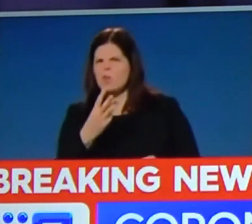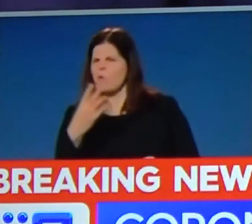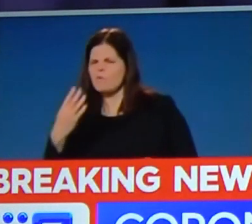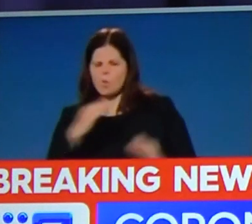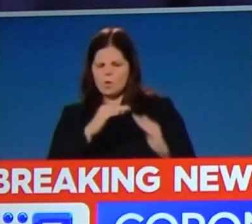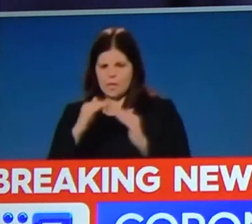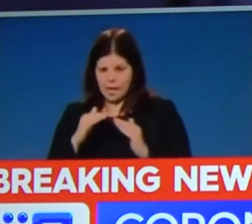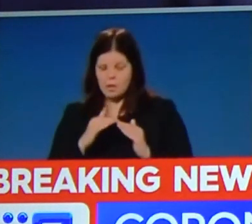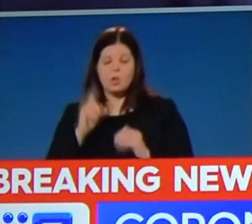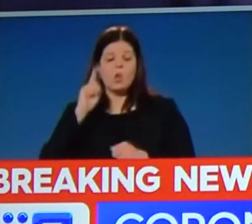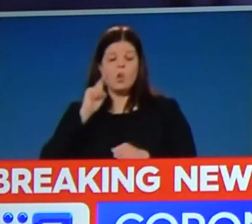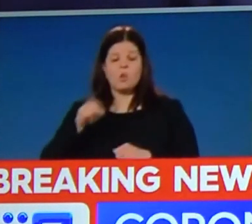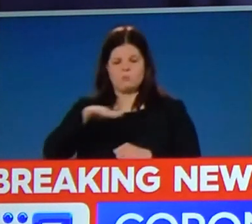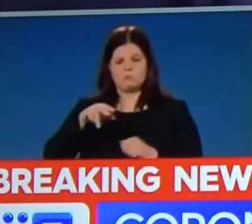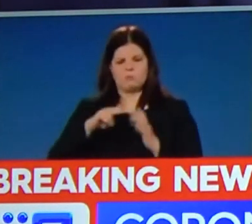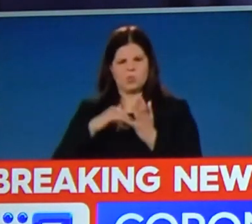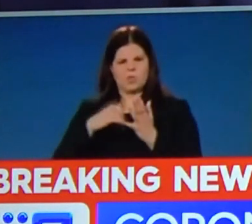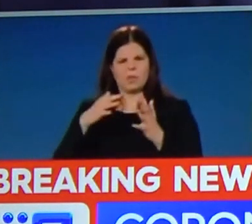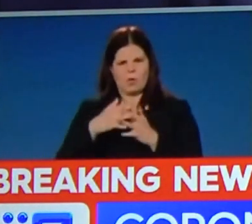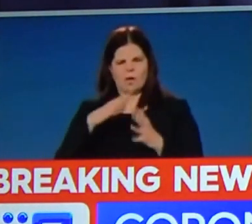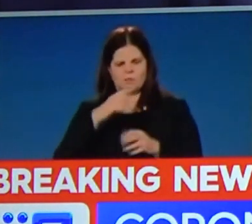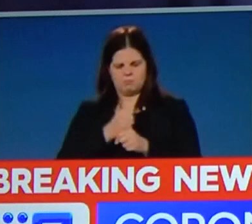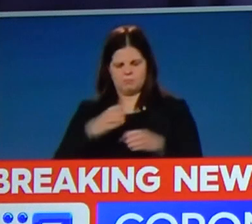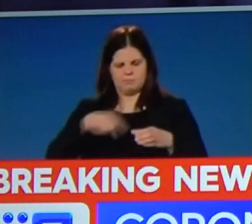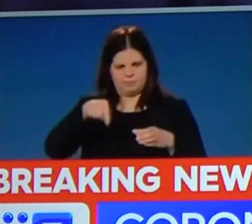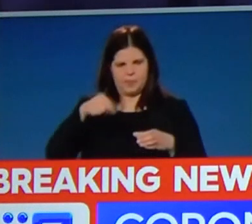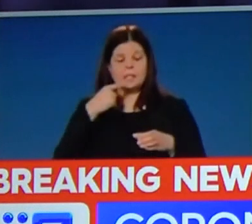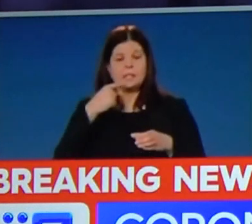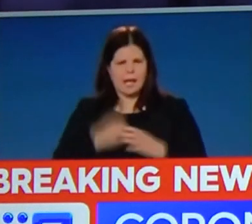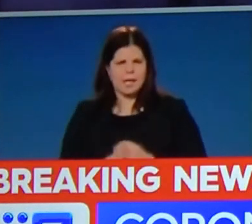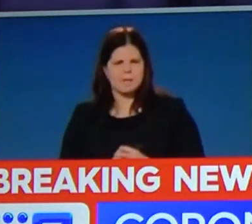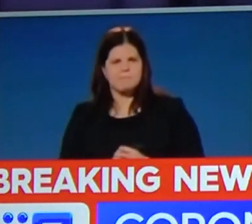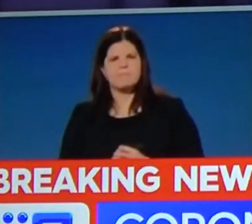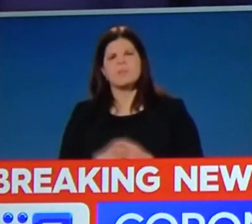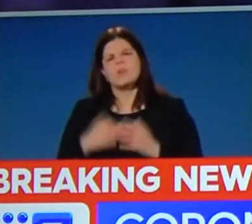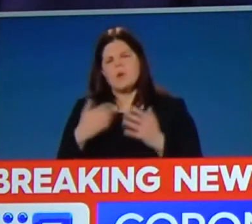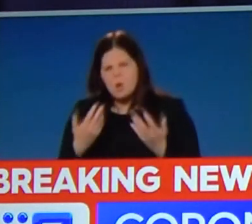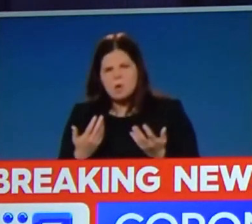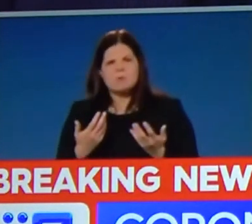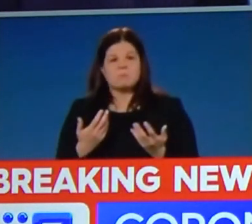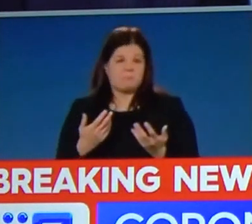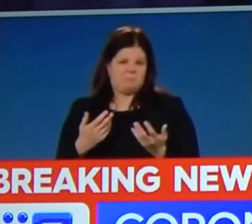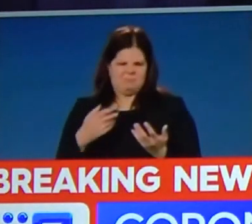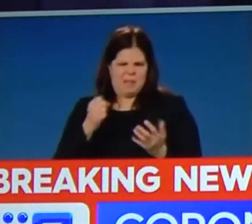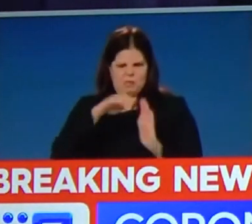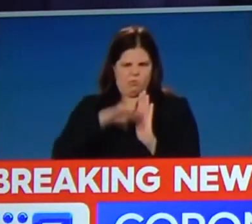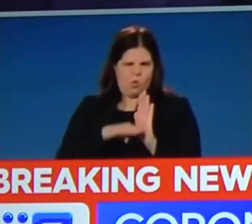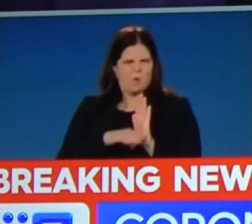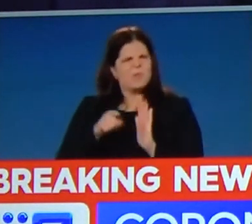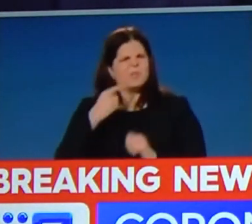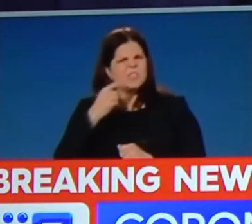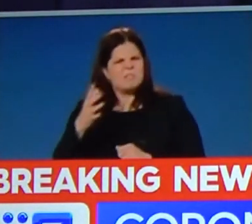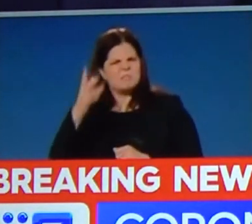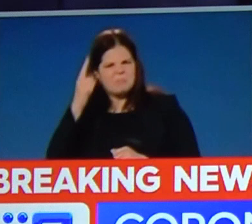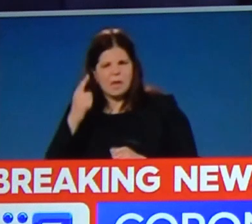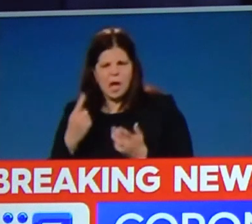on put in by the state government, but you mentioned a week or so ago that there might be a sort of localised shutdown action plan as well. Is there a case to